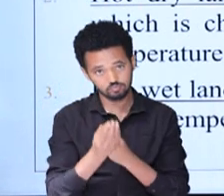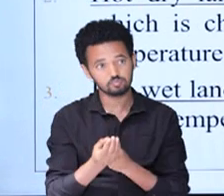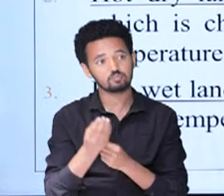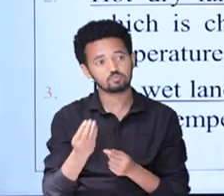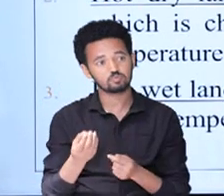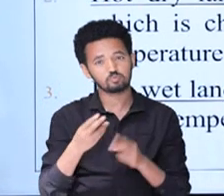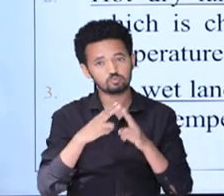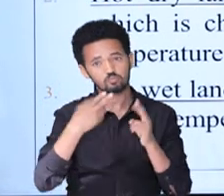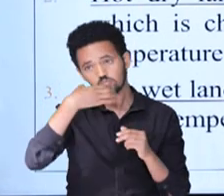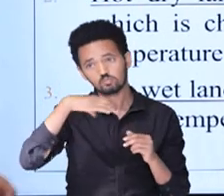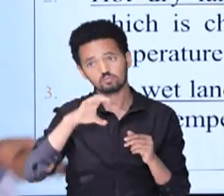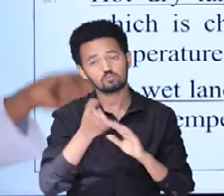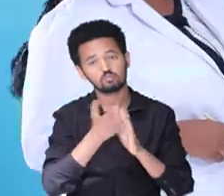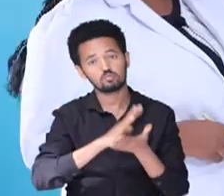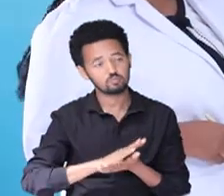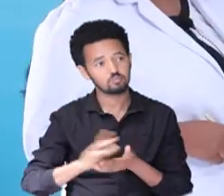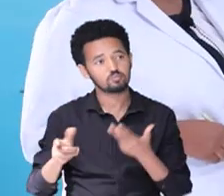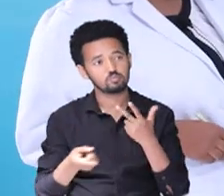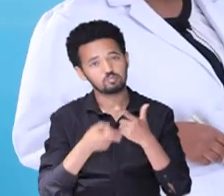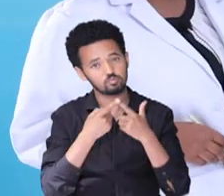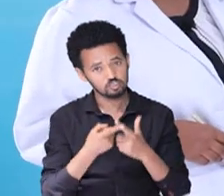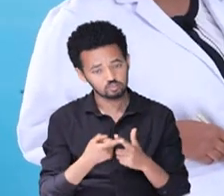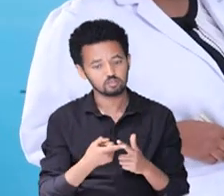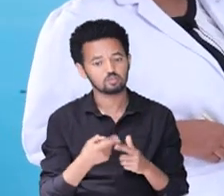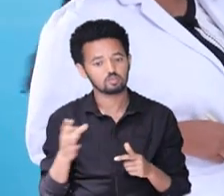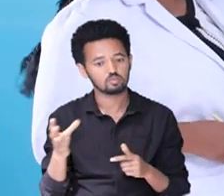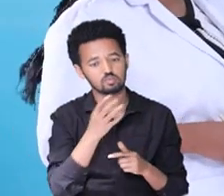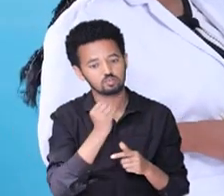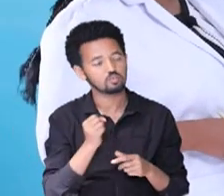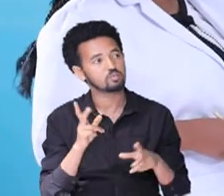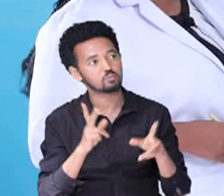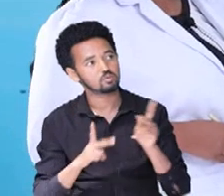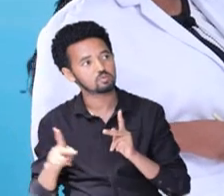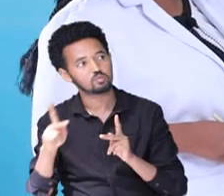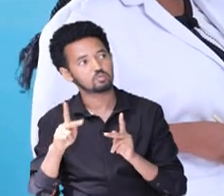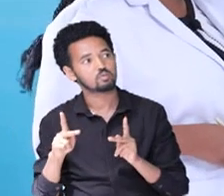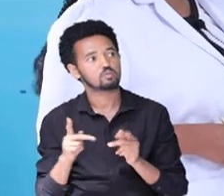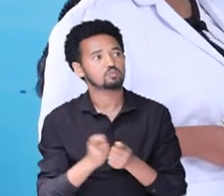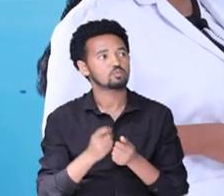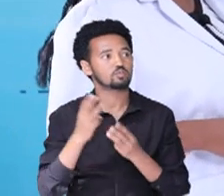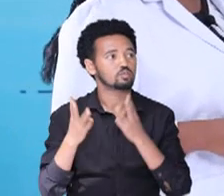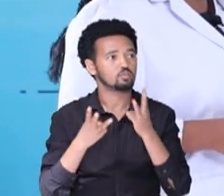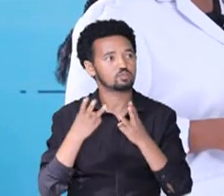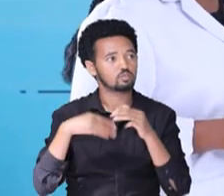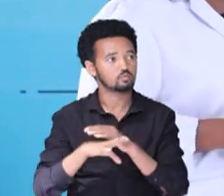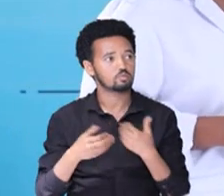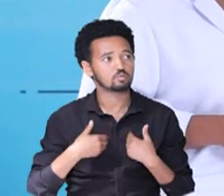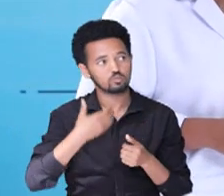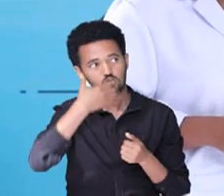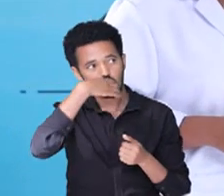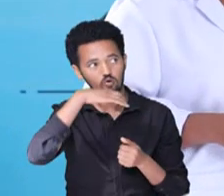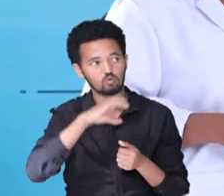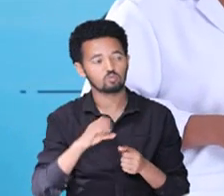very harsh. The second sparsely populated region of the world is the hot